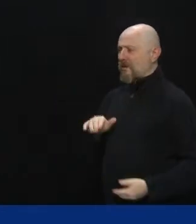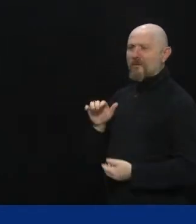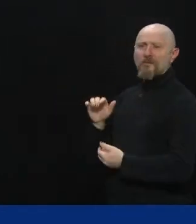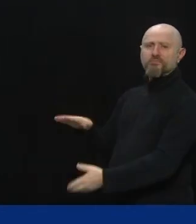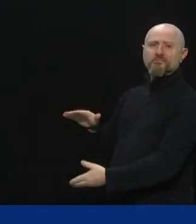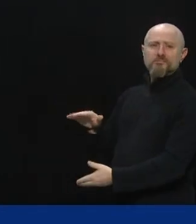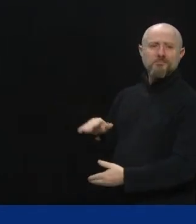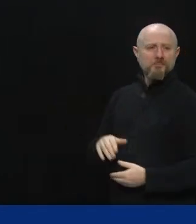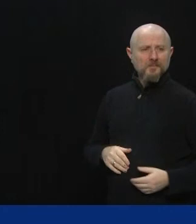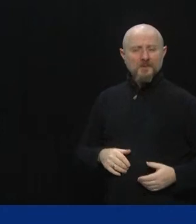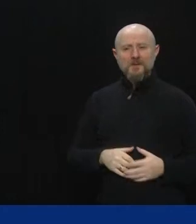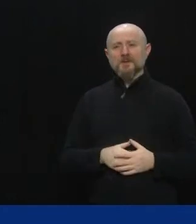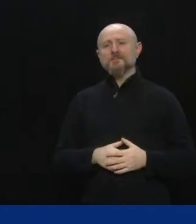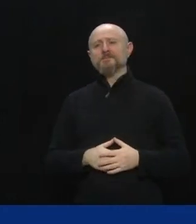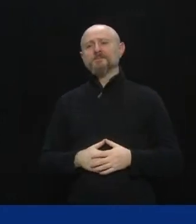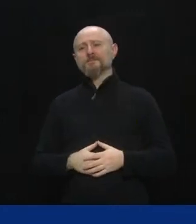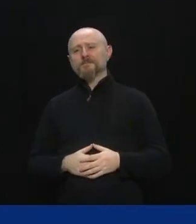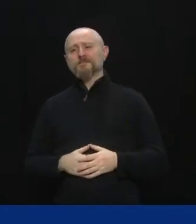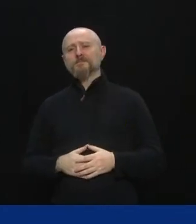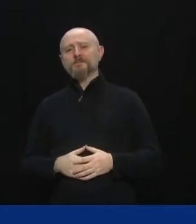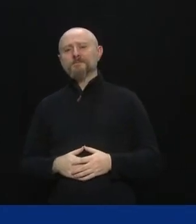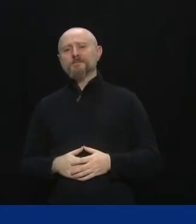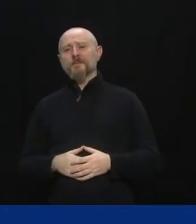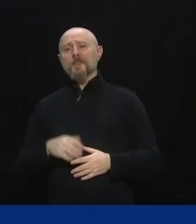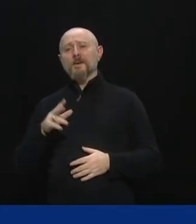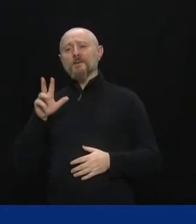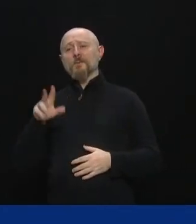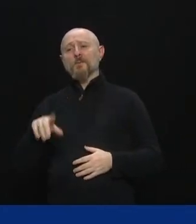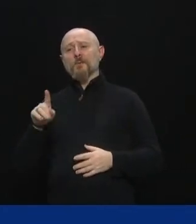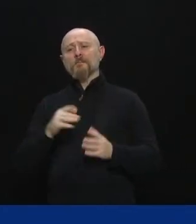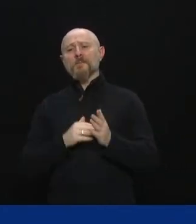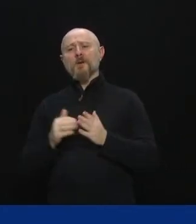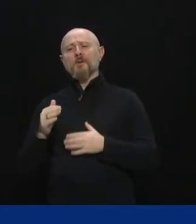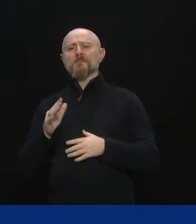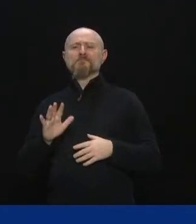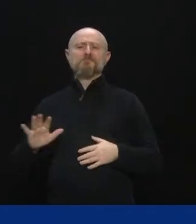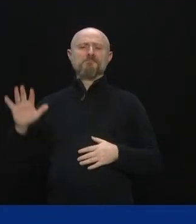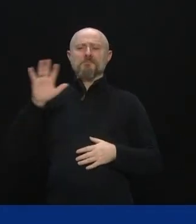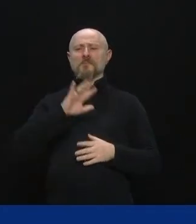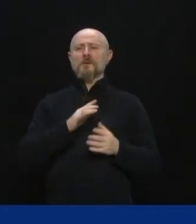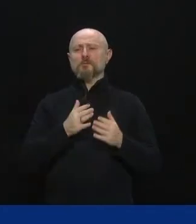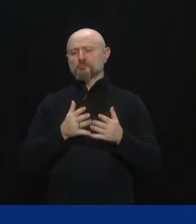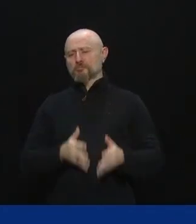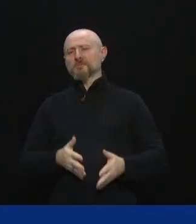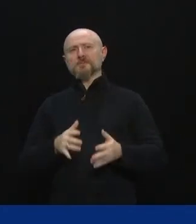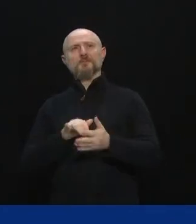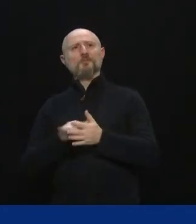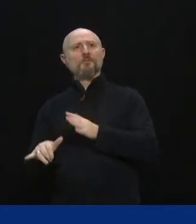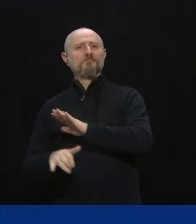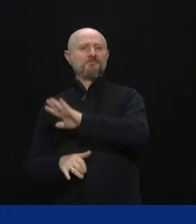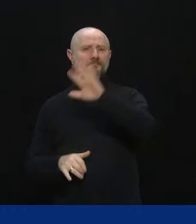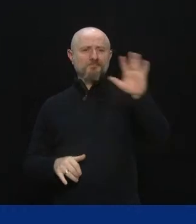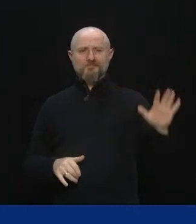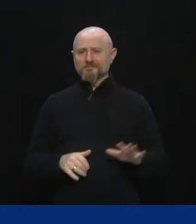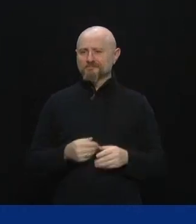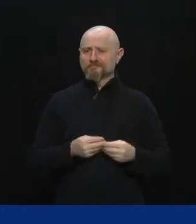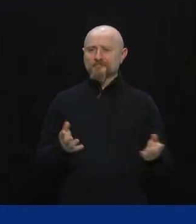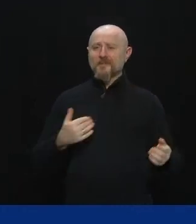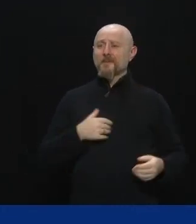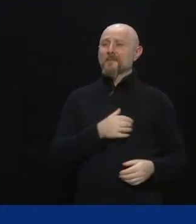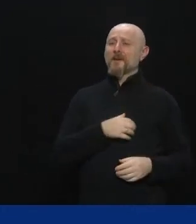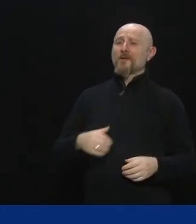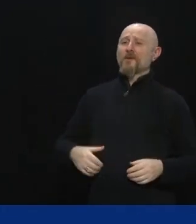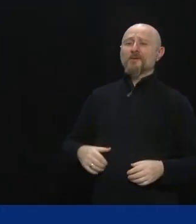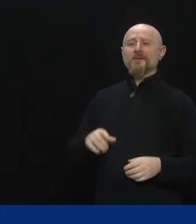we've had 3.1 million distributed outside the state. So that's why it's important. Mayor Adams and I spoke about this yesterday,